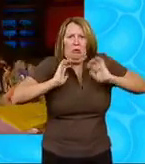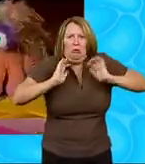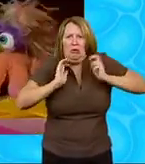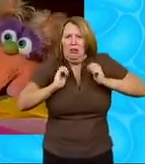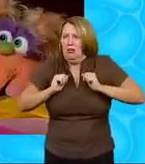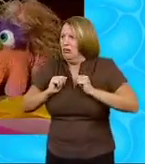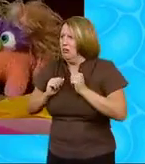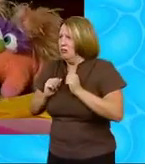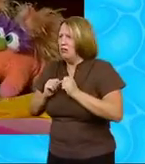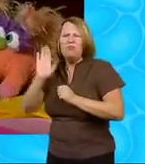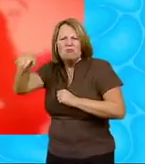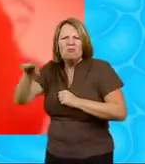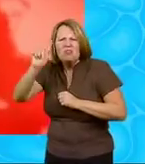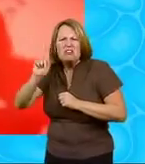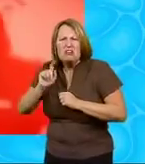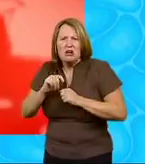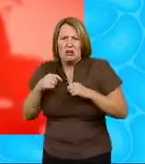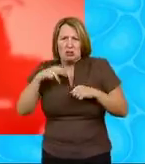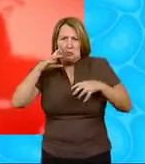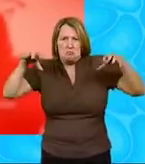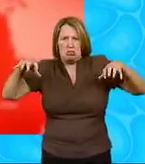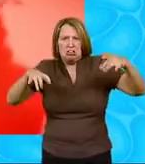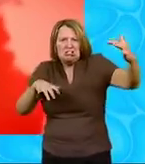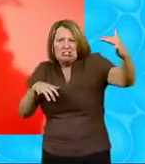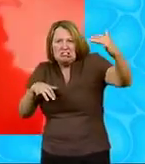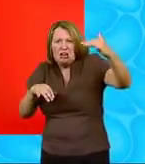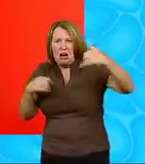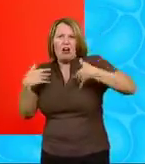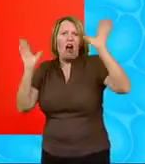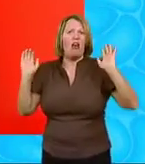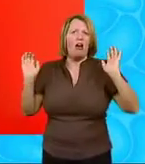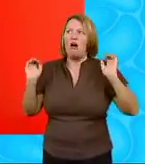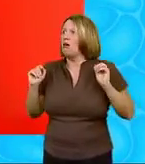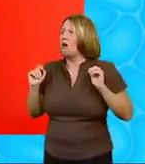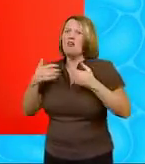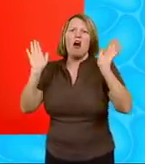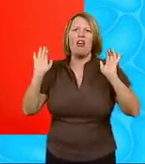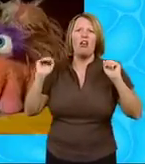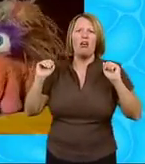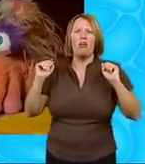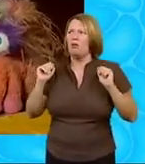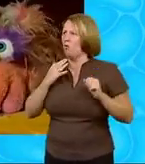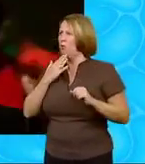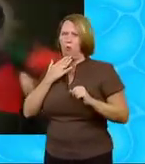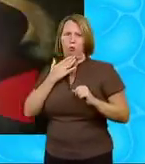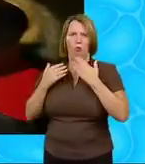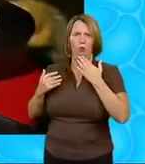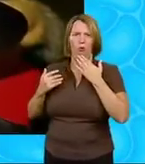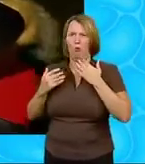oh, oh! What is it, Stick? I saw a monster creeping up on me. But it's gone now.